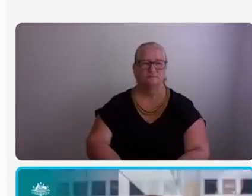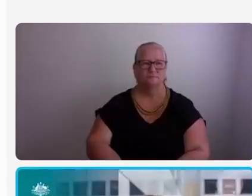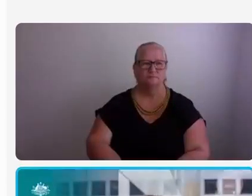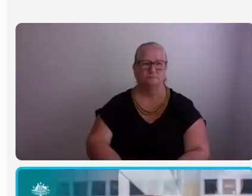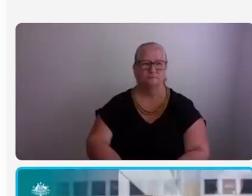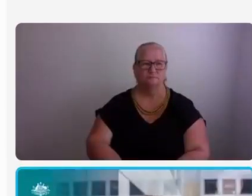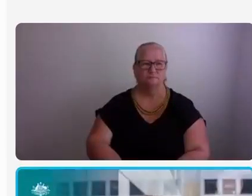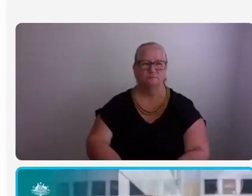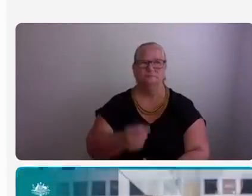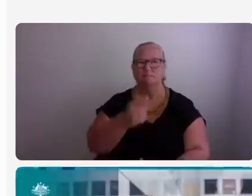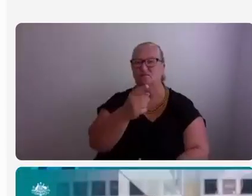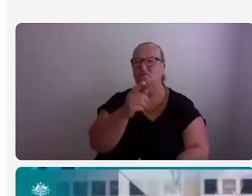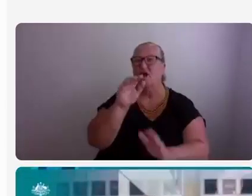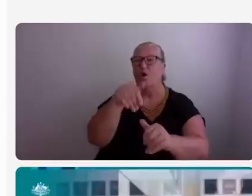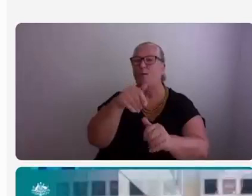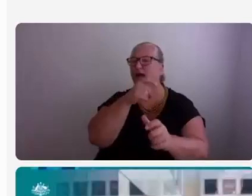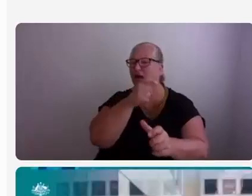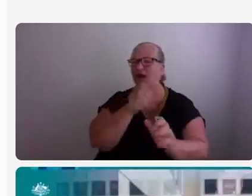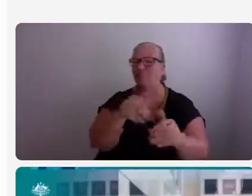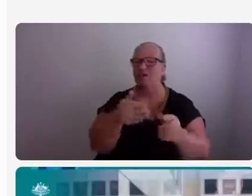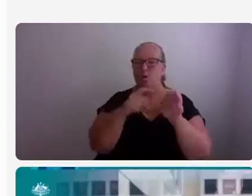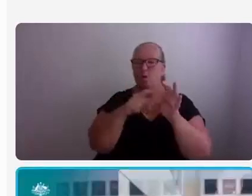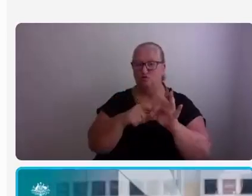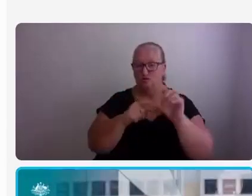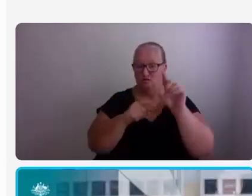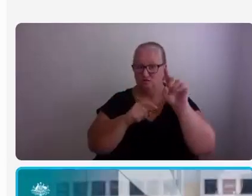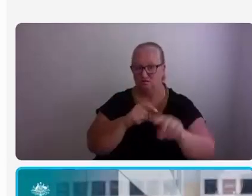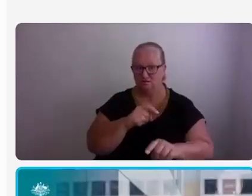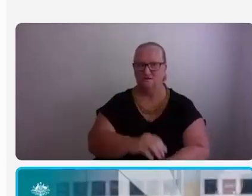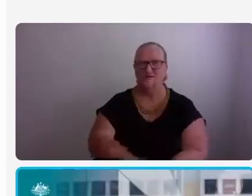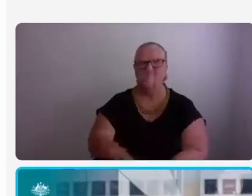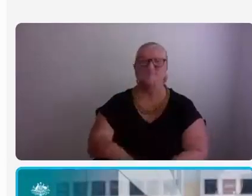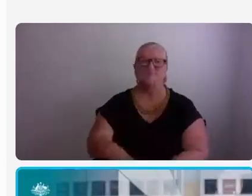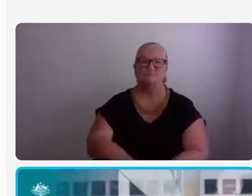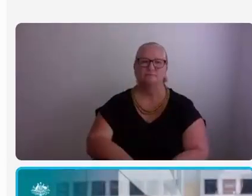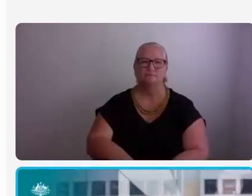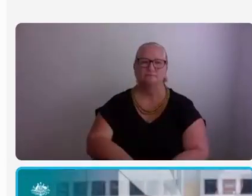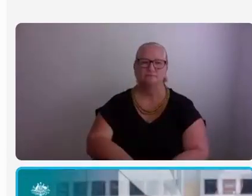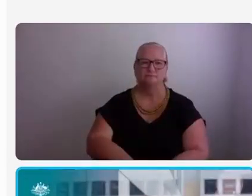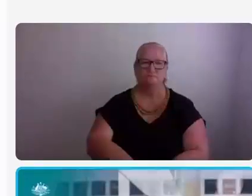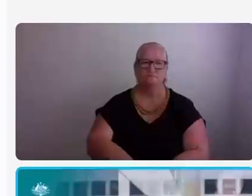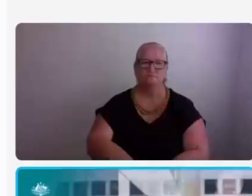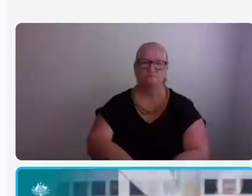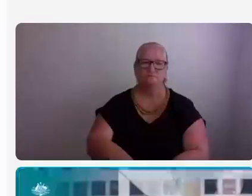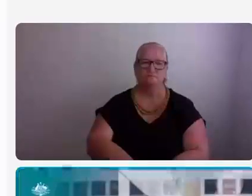This is the home care providers questions, and if we move through to the next slide, we'll show part 2 of the report.